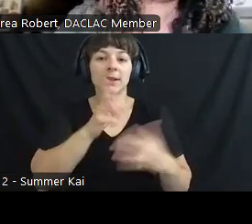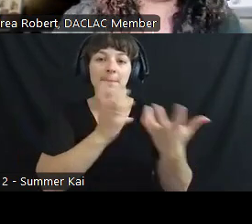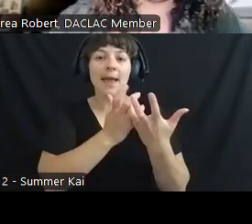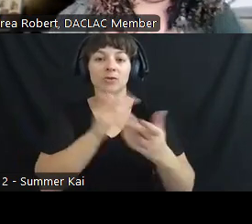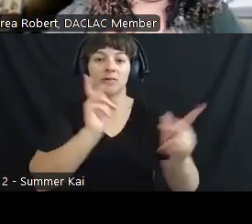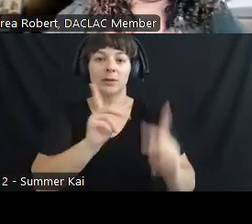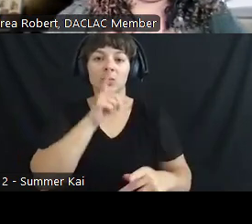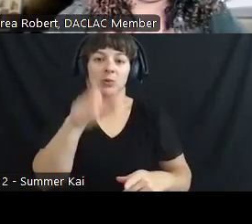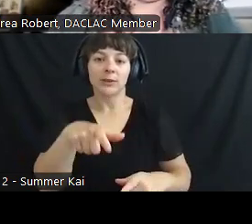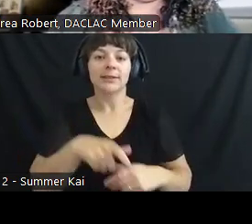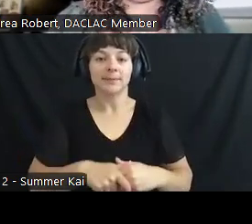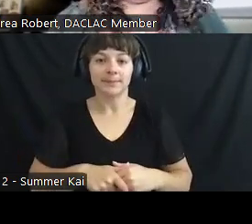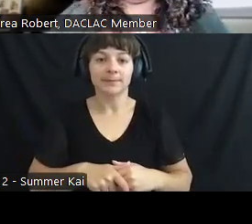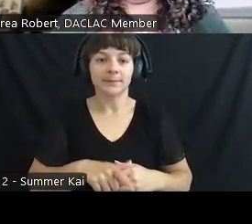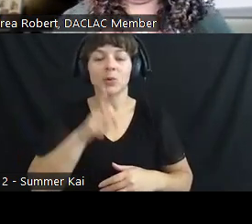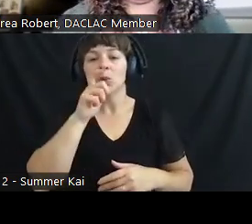Thank you.